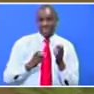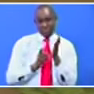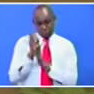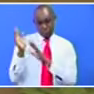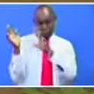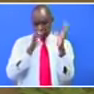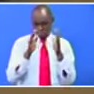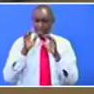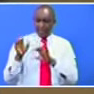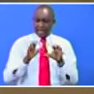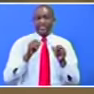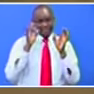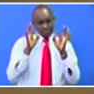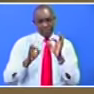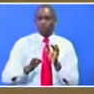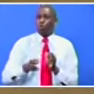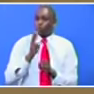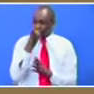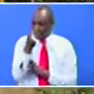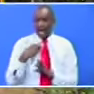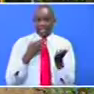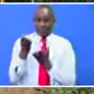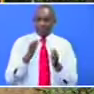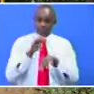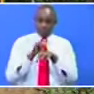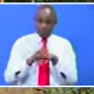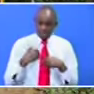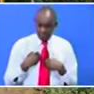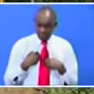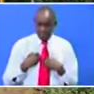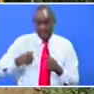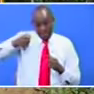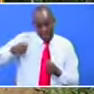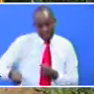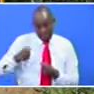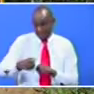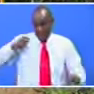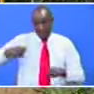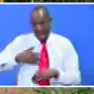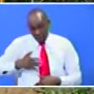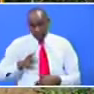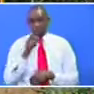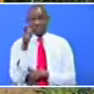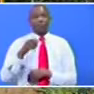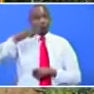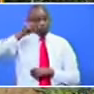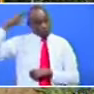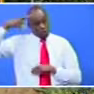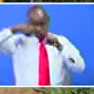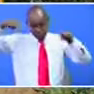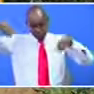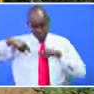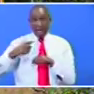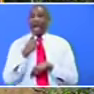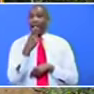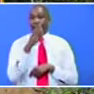and market-led smart water products and services. Our pump is run purely on solar of between 100